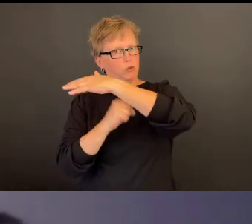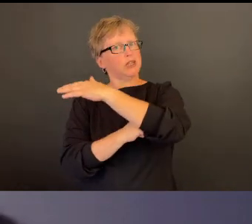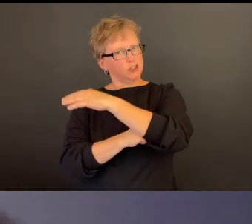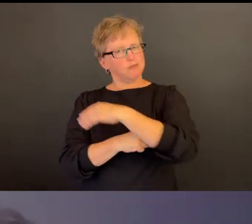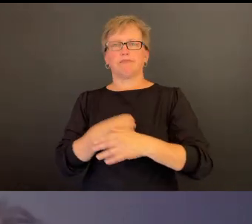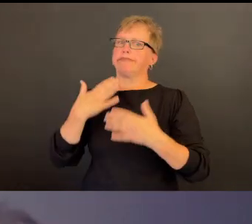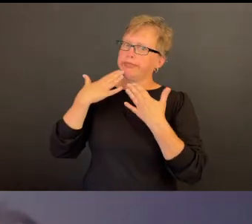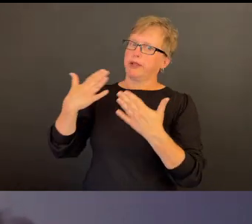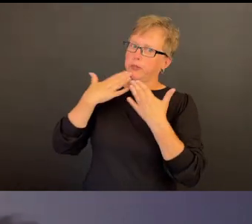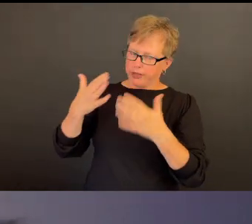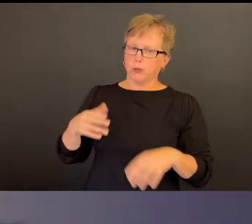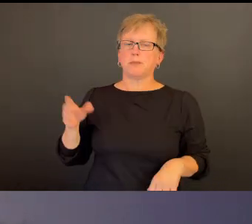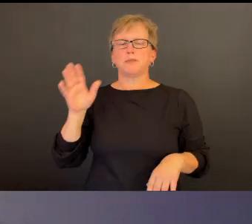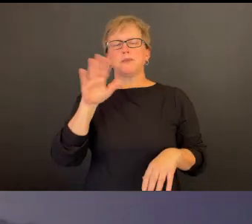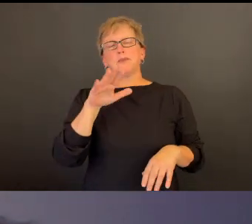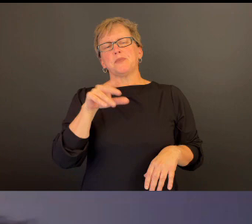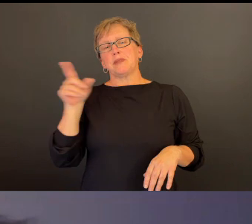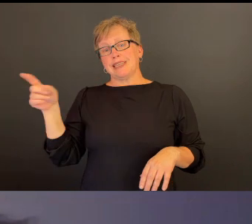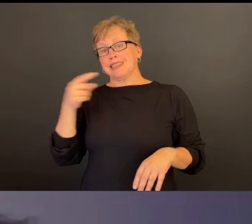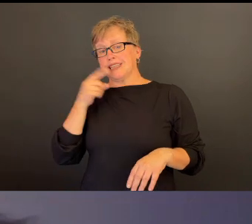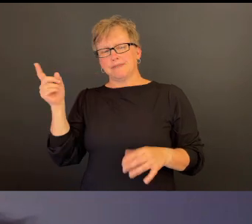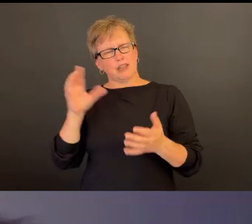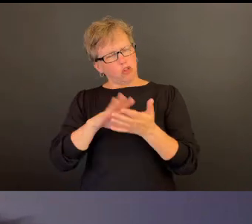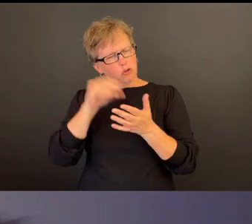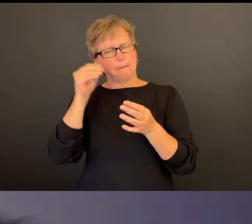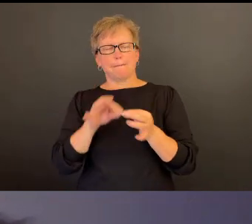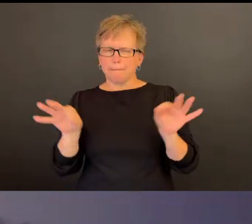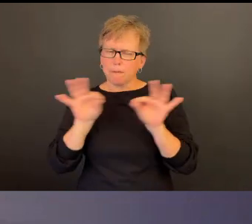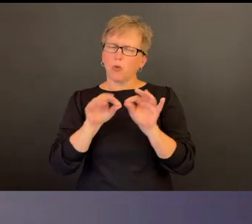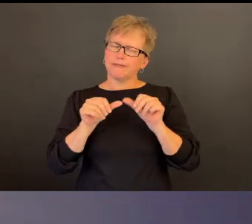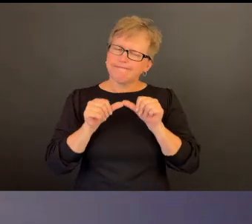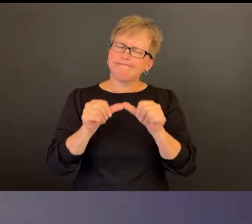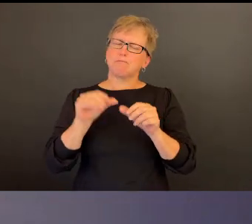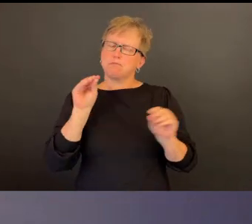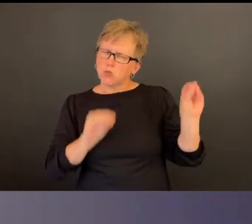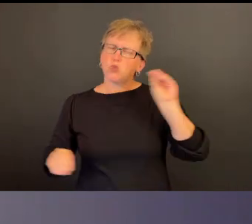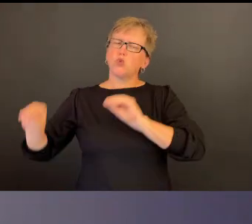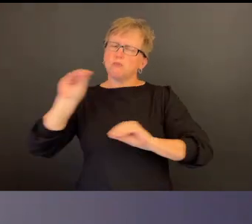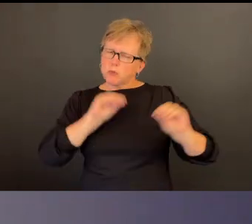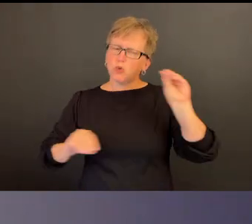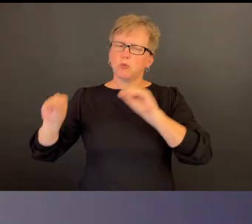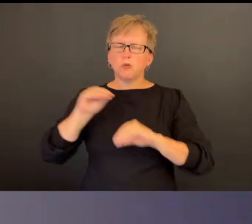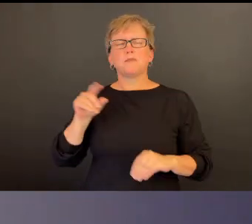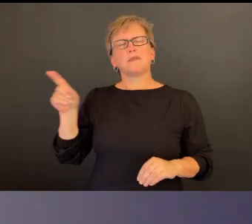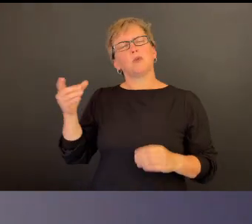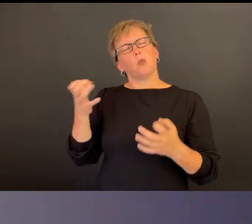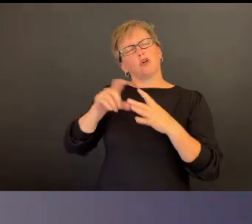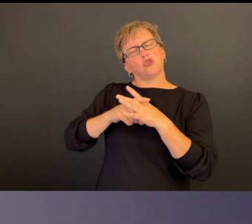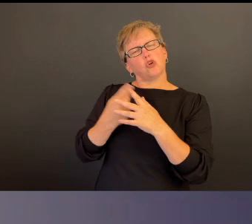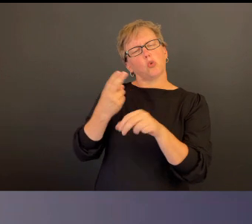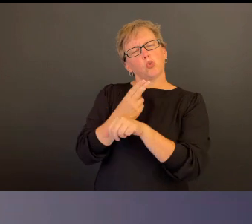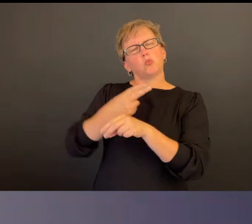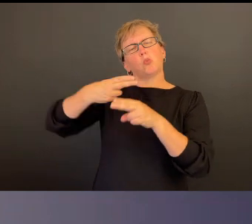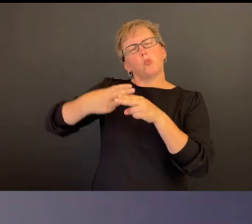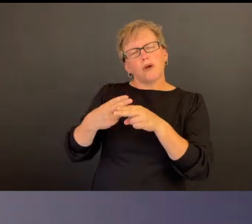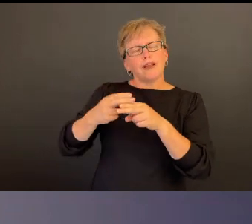therapy by the Reeve Foundation. So thank you for that shout out. His question is that he's learned he